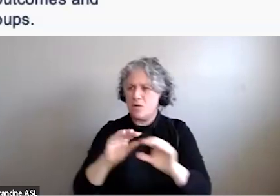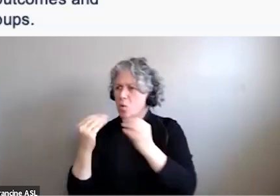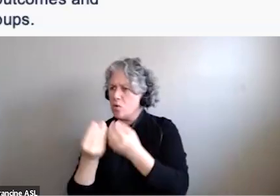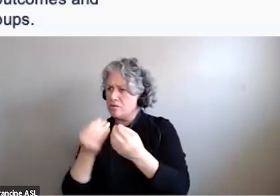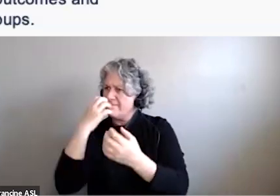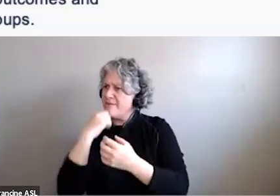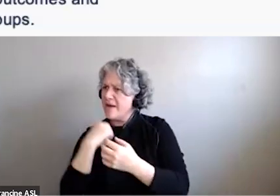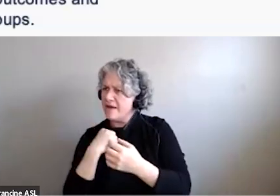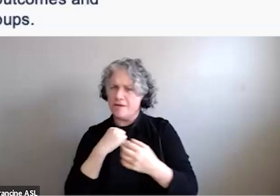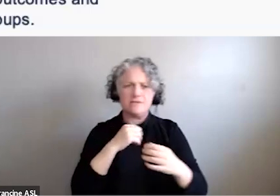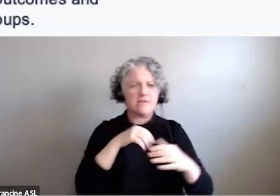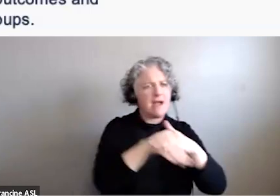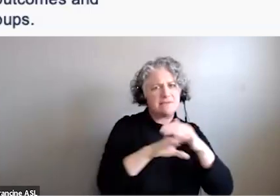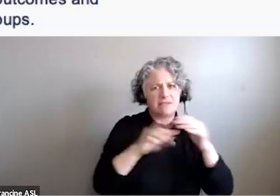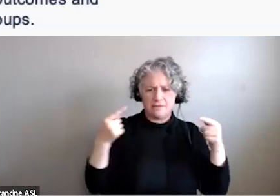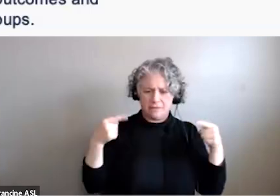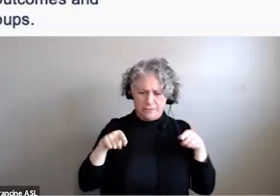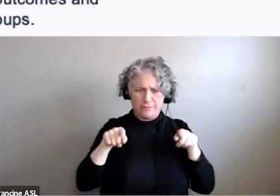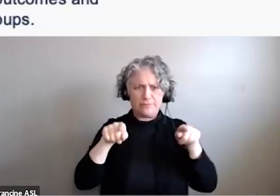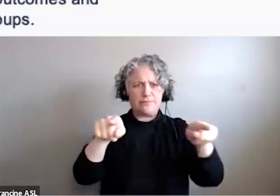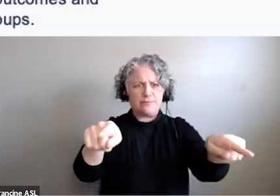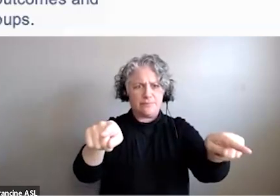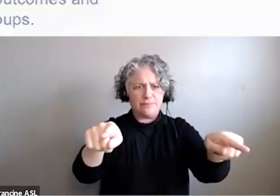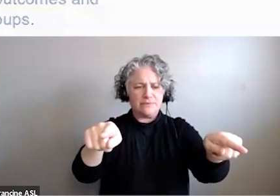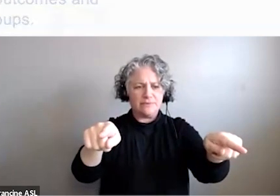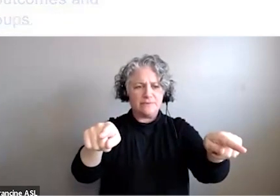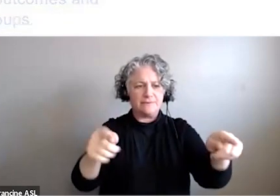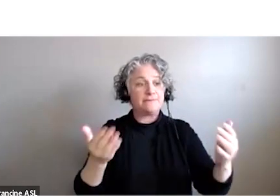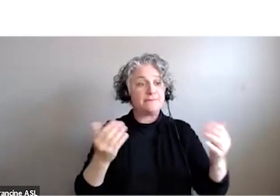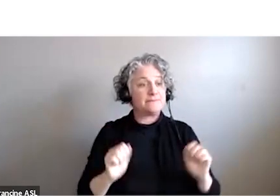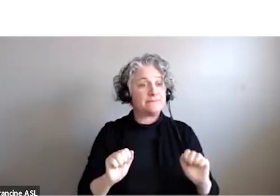organizational values. Next slide.